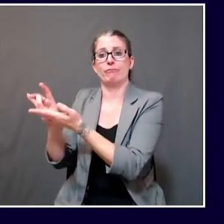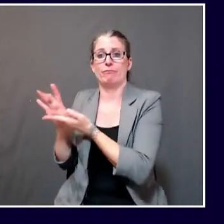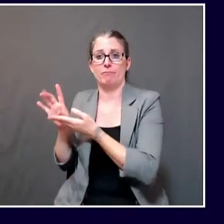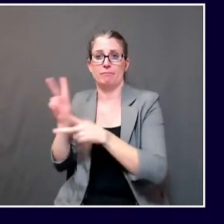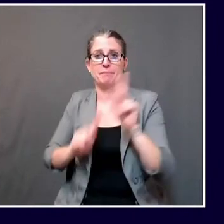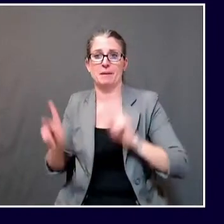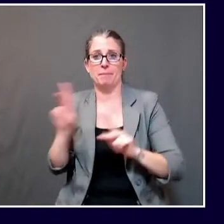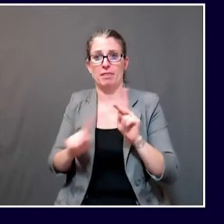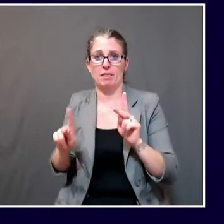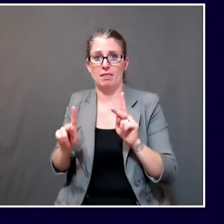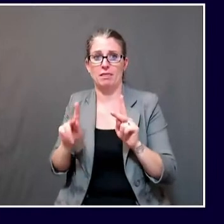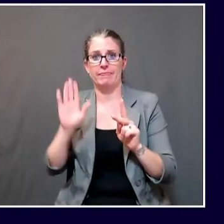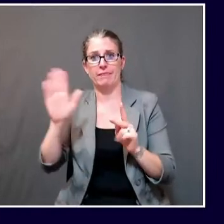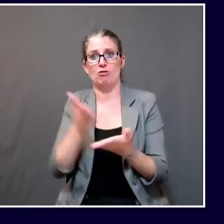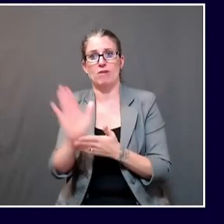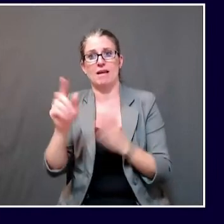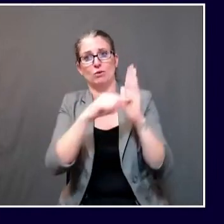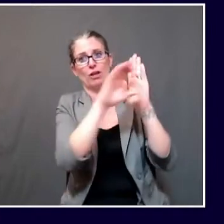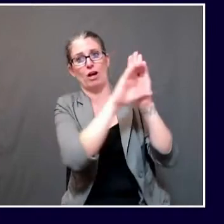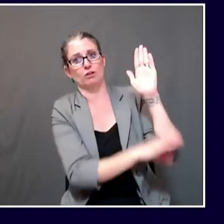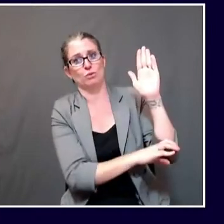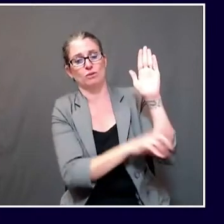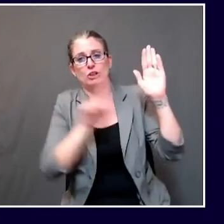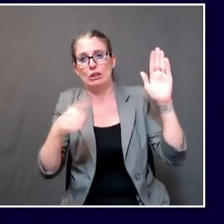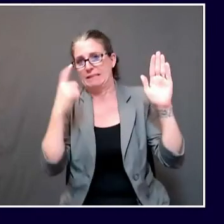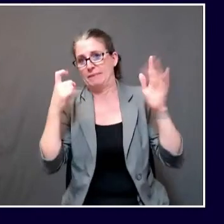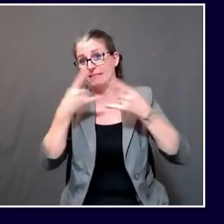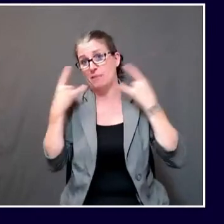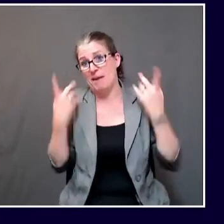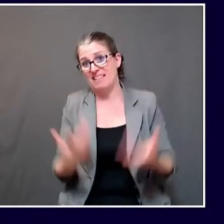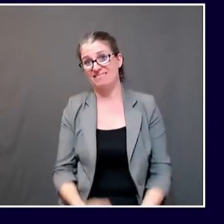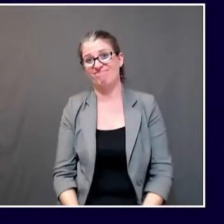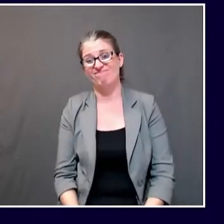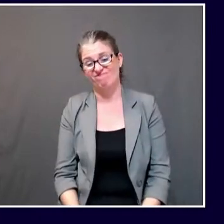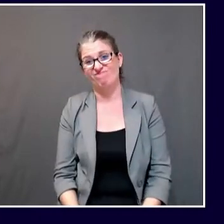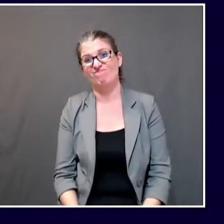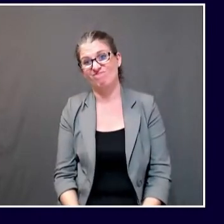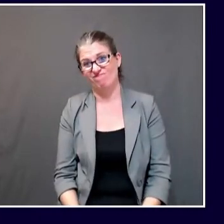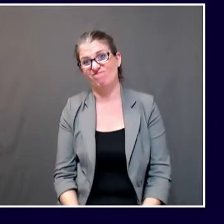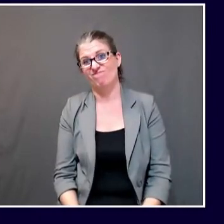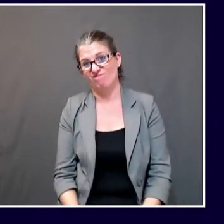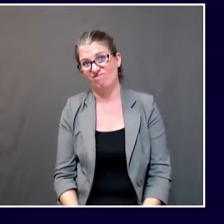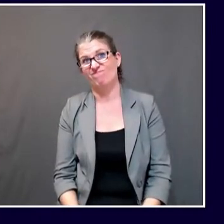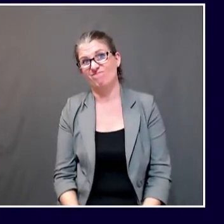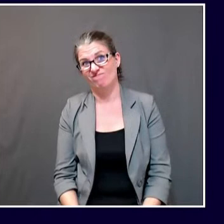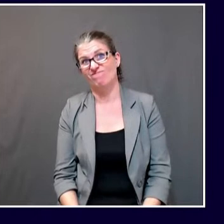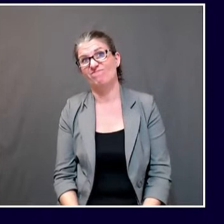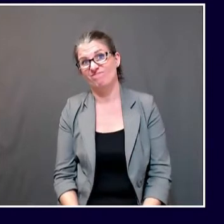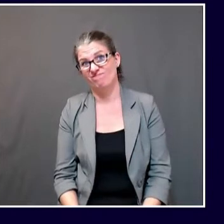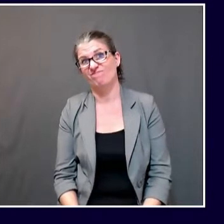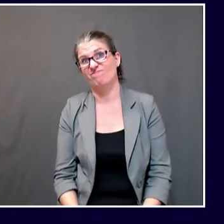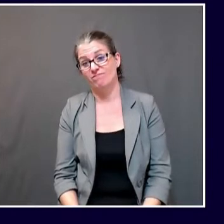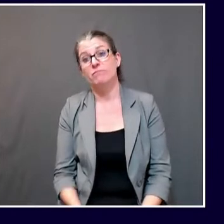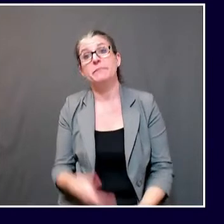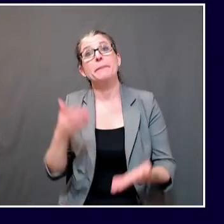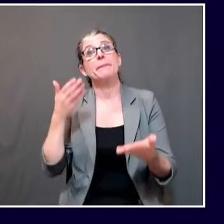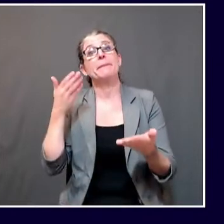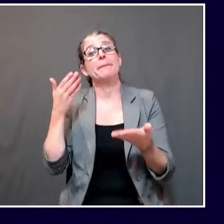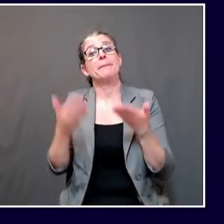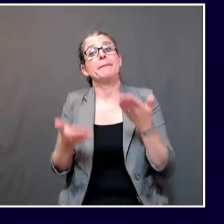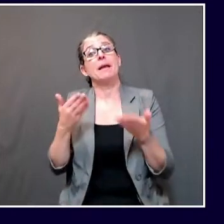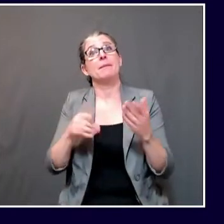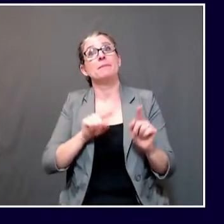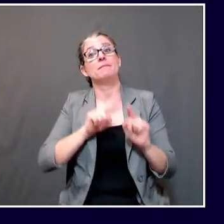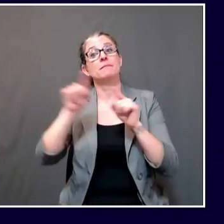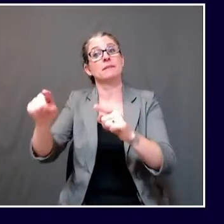can be told that you cannot come into City Hall if you're not going to wear a mask, even though you're getting an absentee ballot, because you have plenty of time.